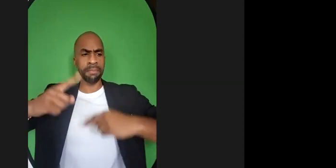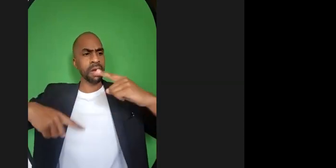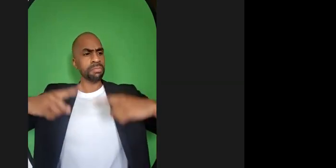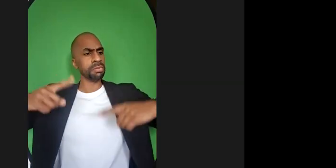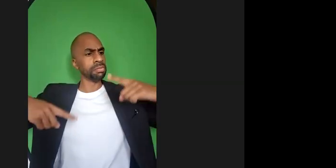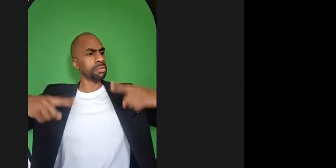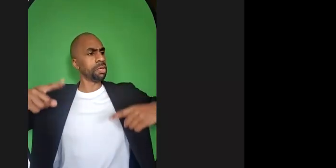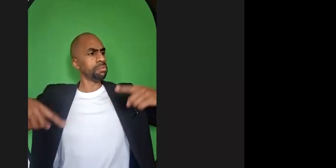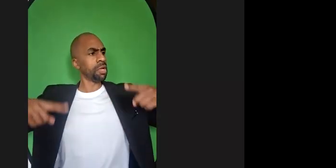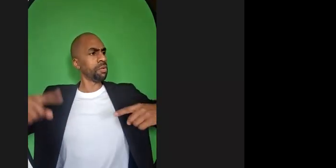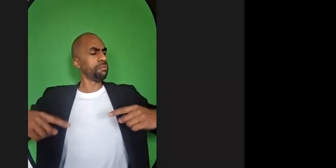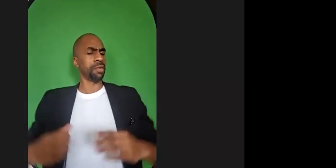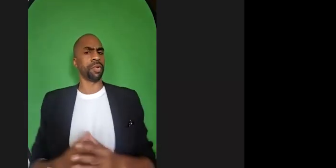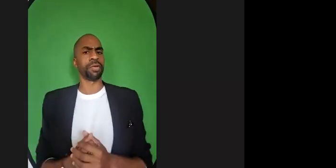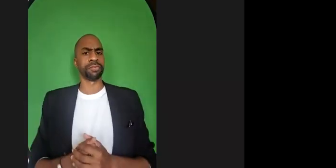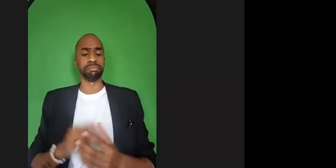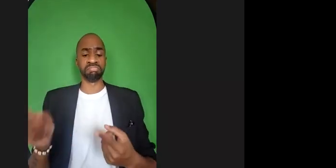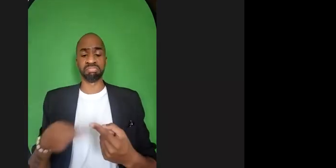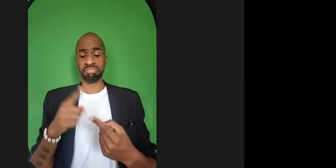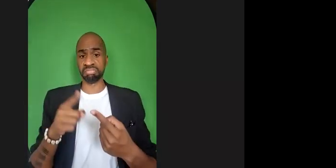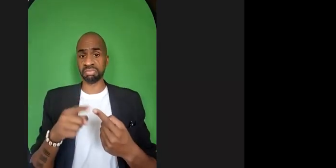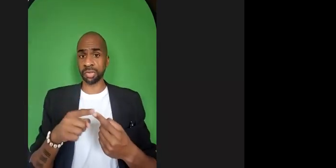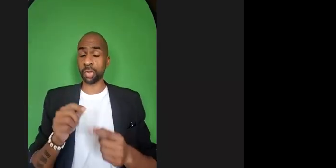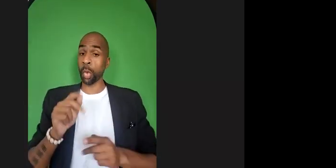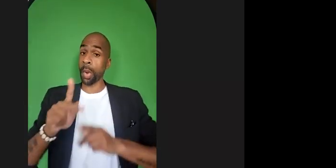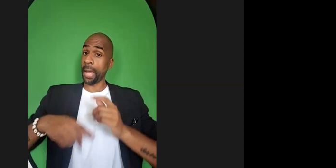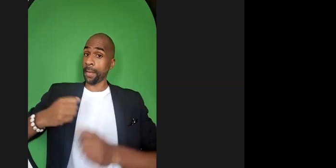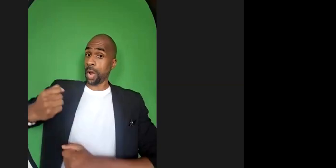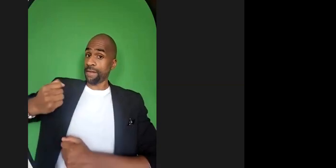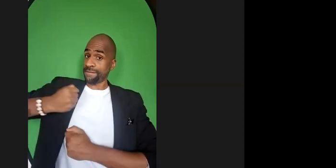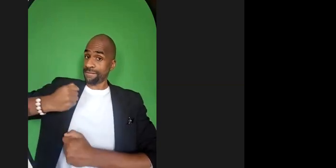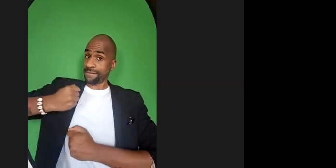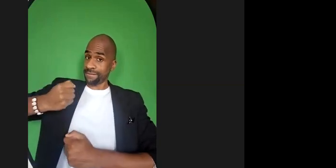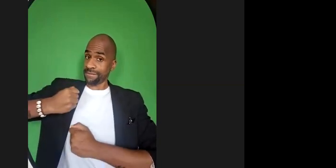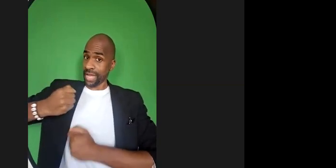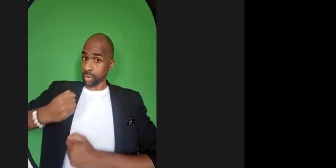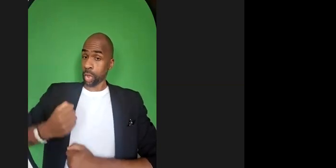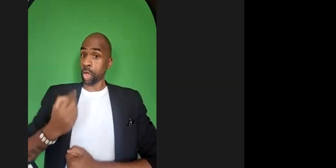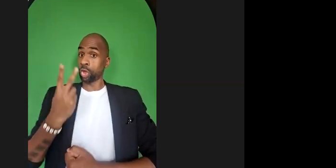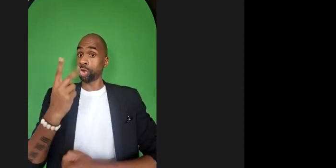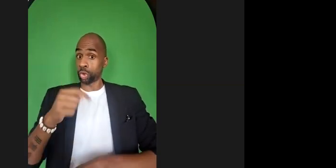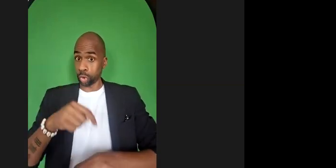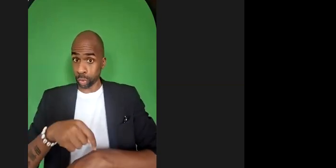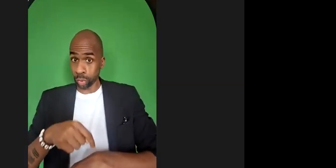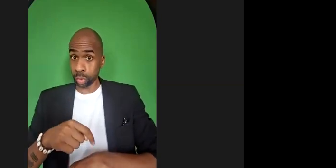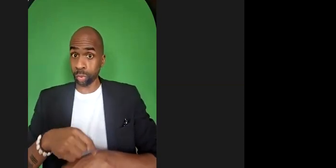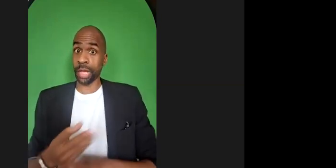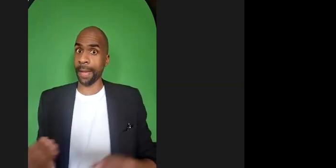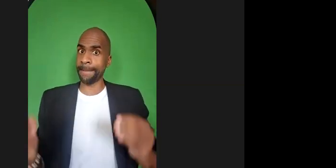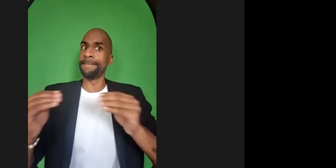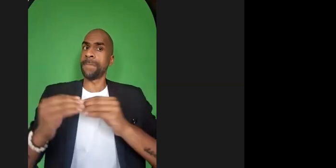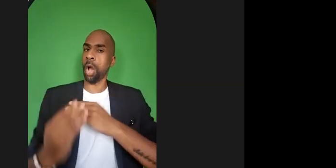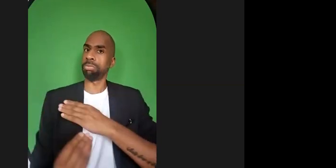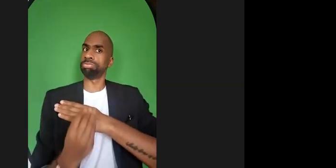potential contributors. Like, we know that people who have been veterans are about twice as likely to get ALS. So there's probably some exposure that